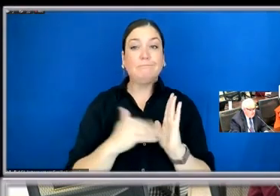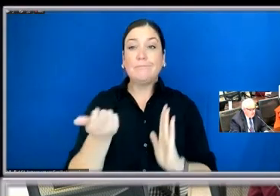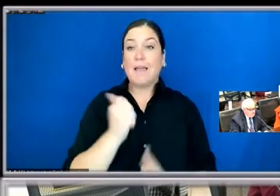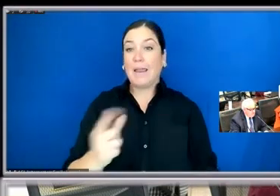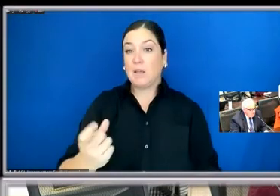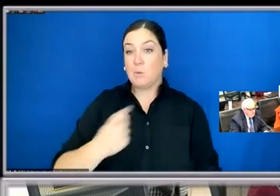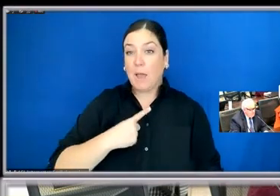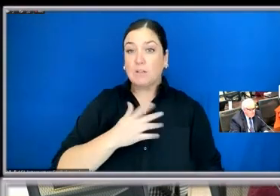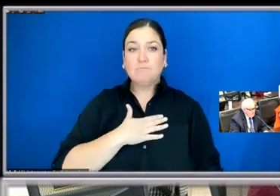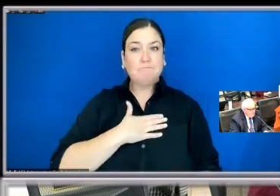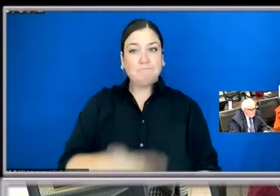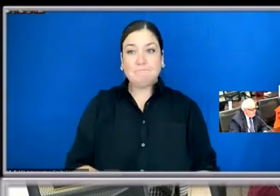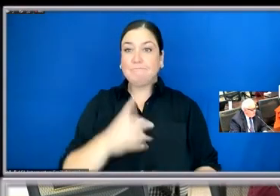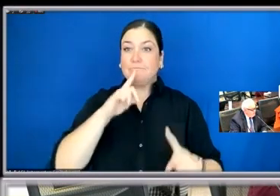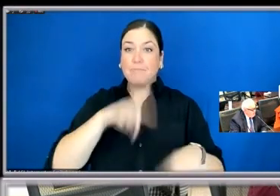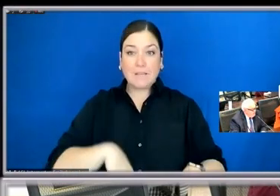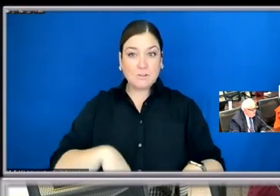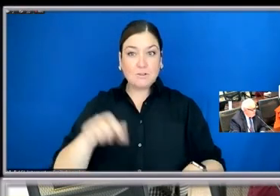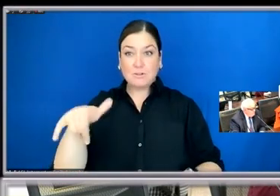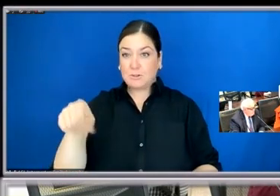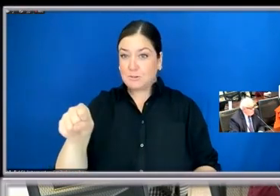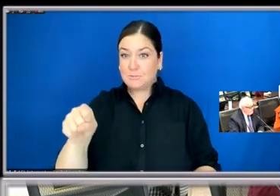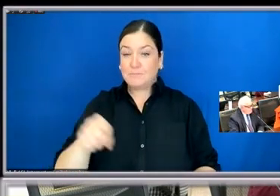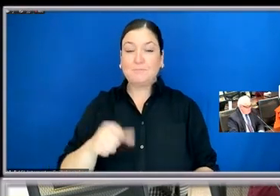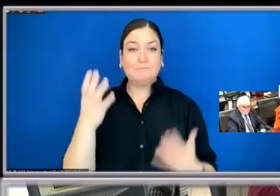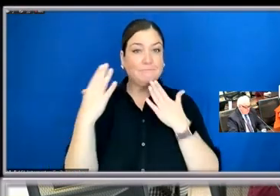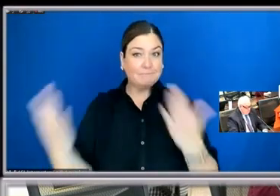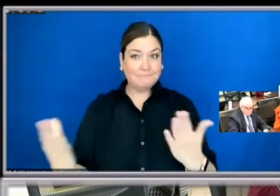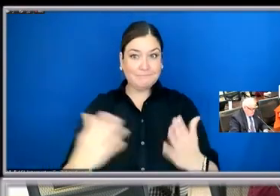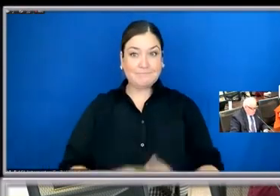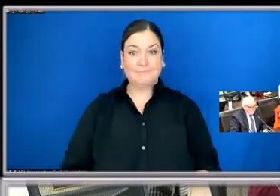I'd be happy to answer them. Thank you.